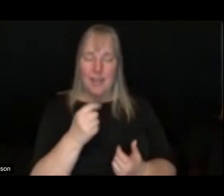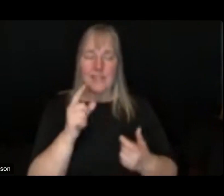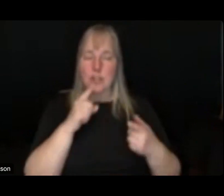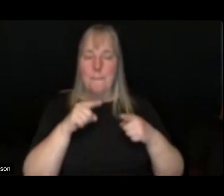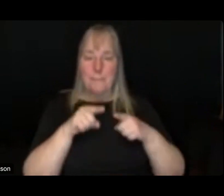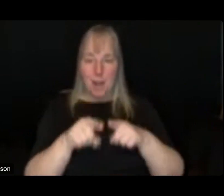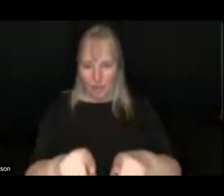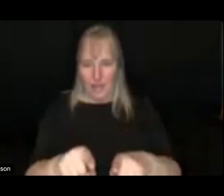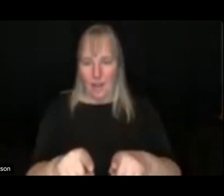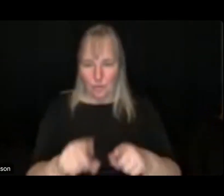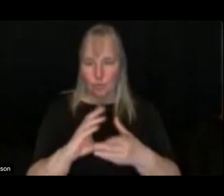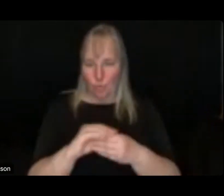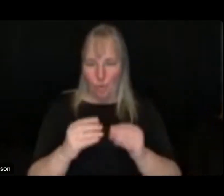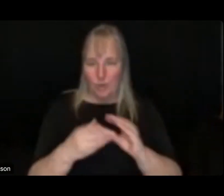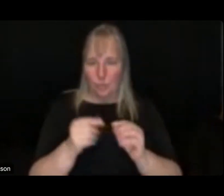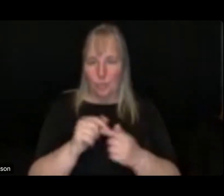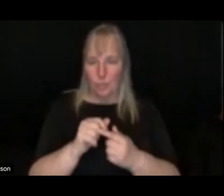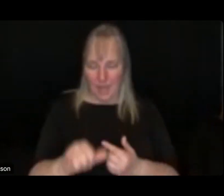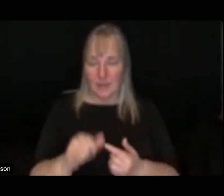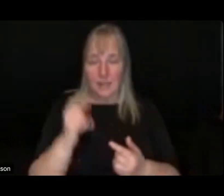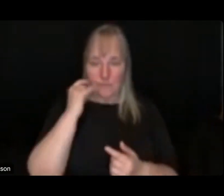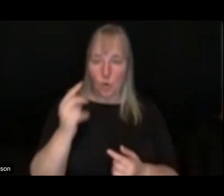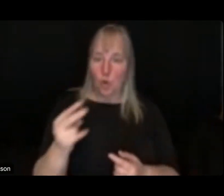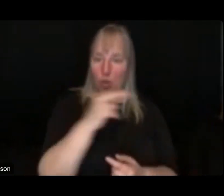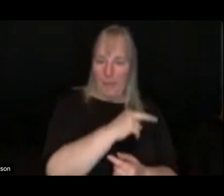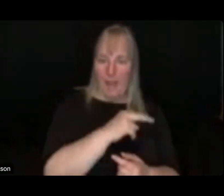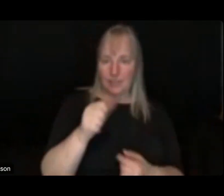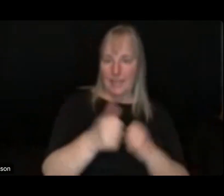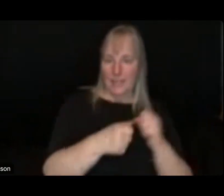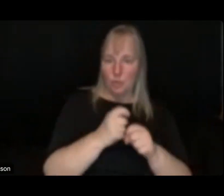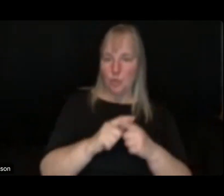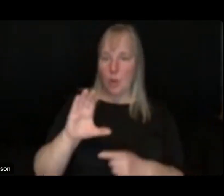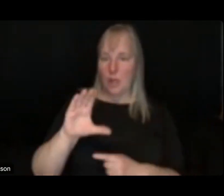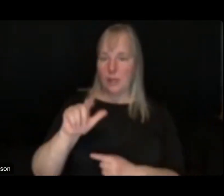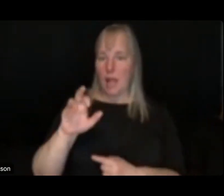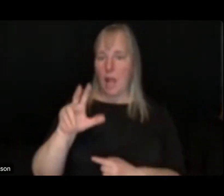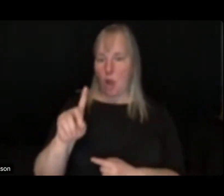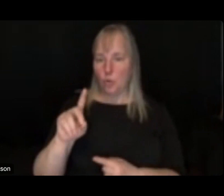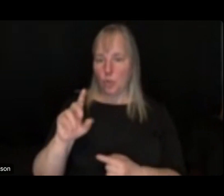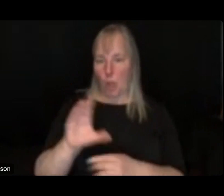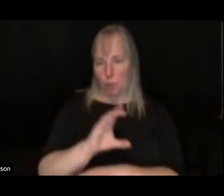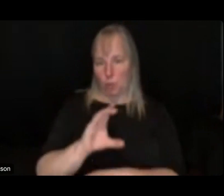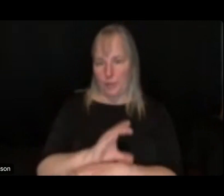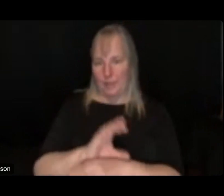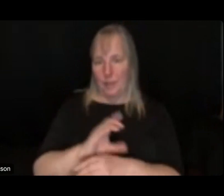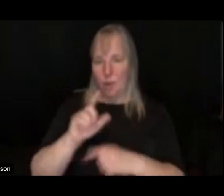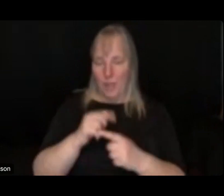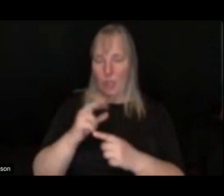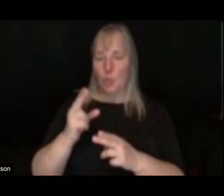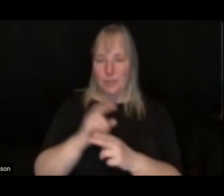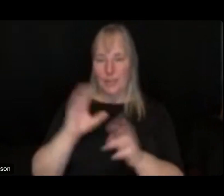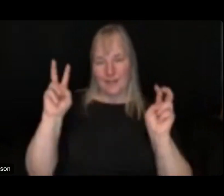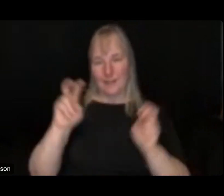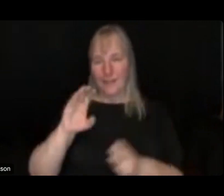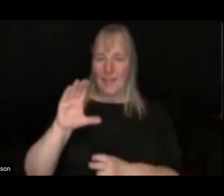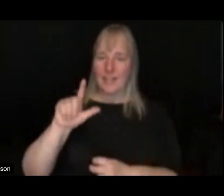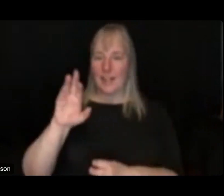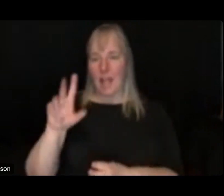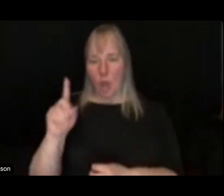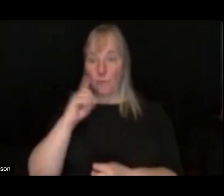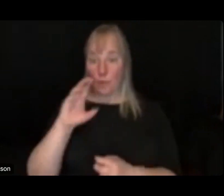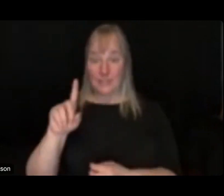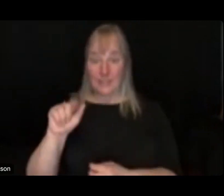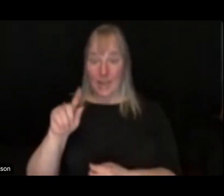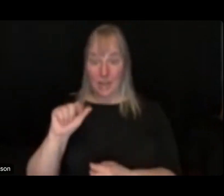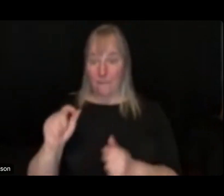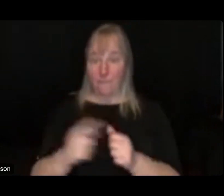back 10 years to cloud computing, when cloud, when using the cloud for data first came out, there was a lot